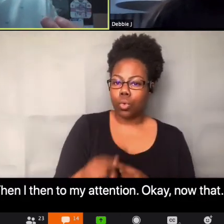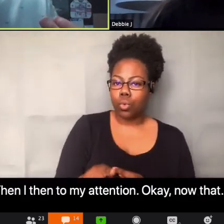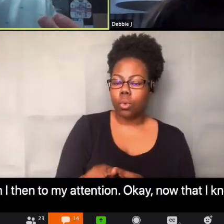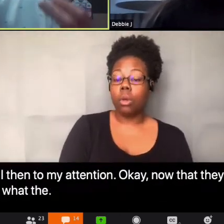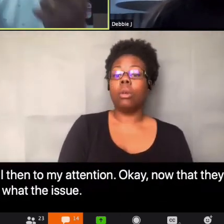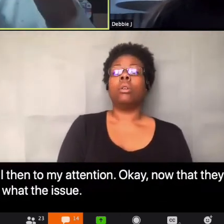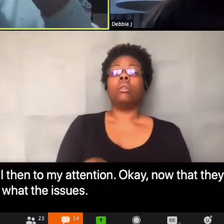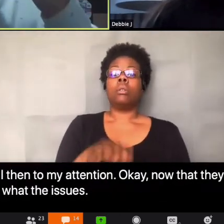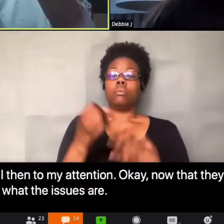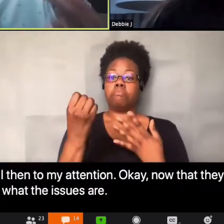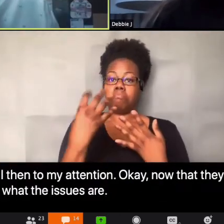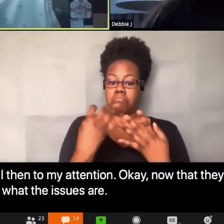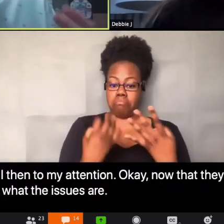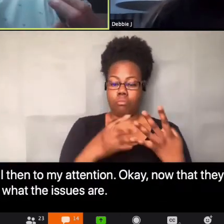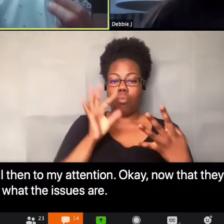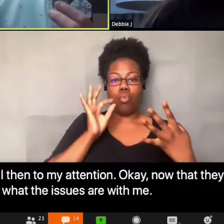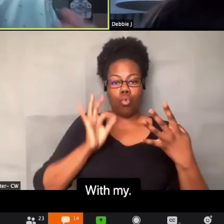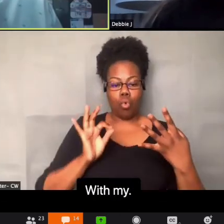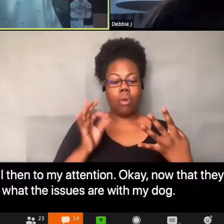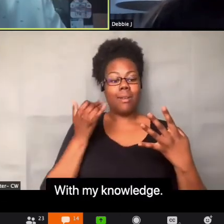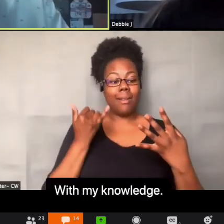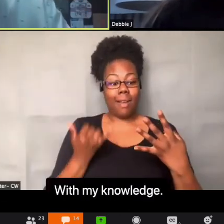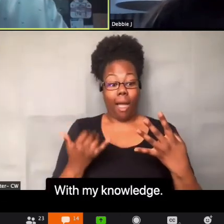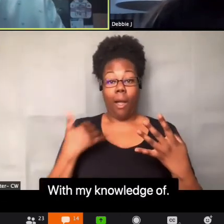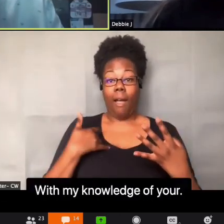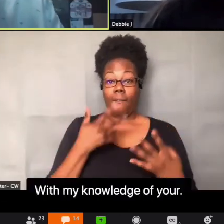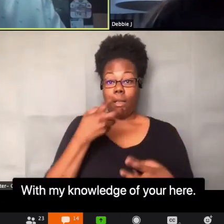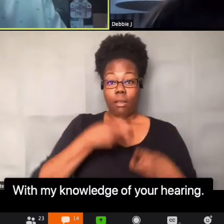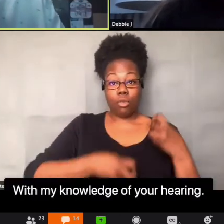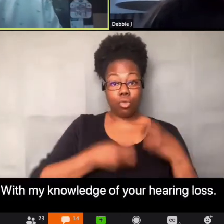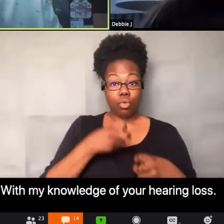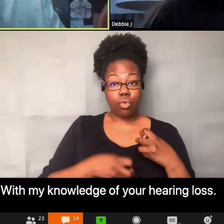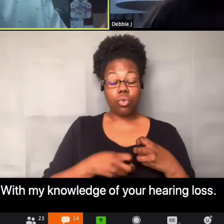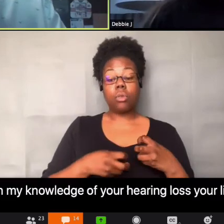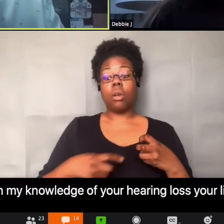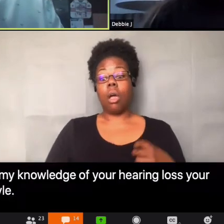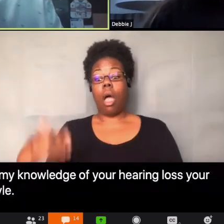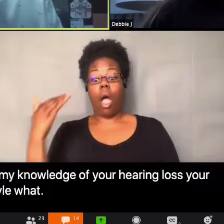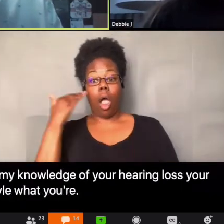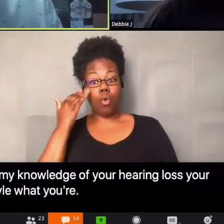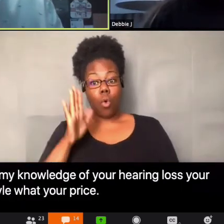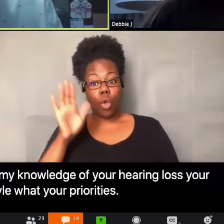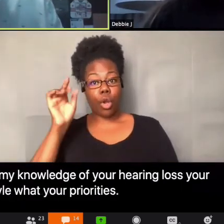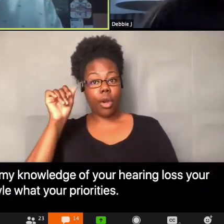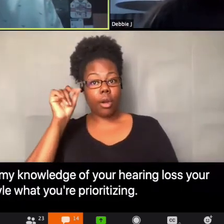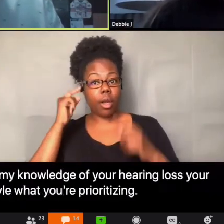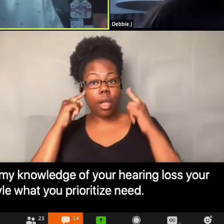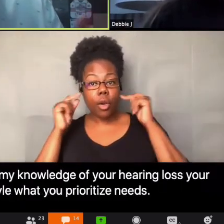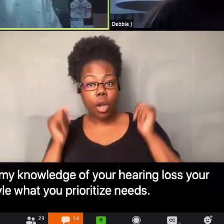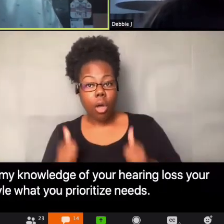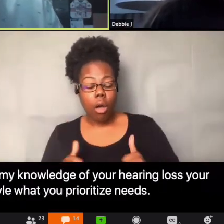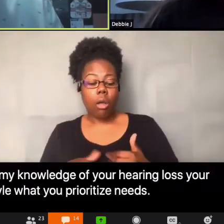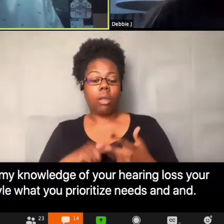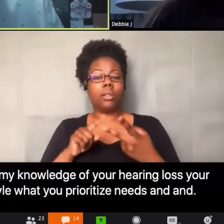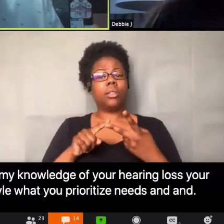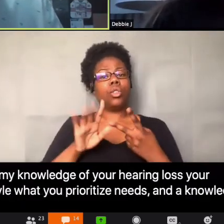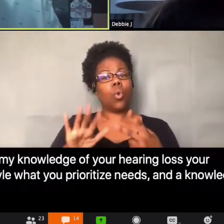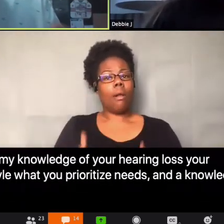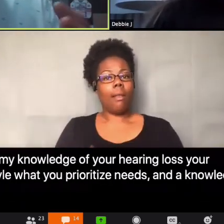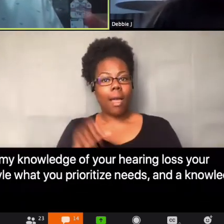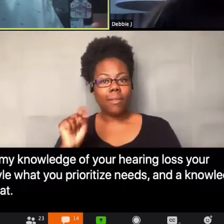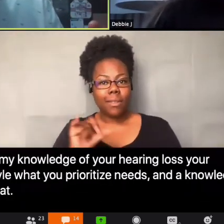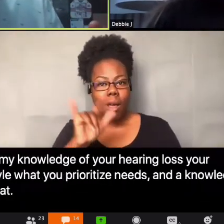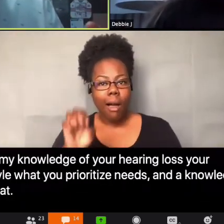what the issues are, with my knowledge of your hearing loss, your lifestyle, what your prioritized needs, and a knowledge of